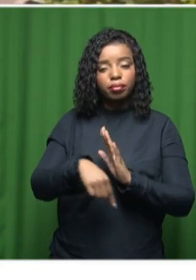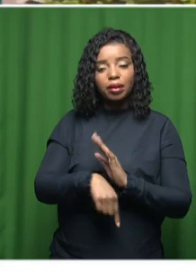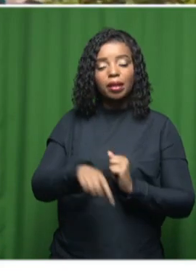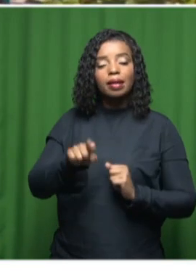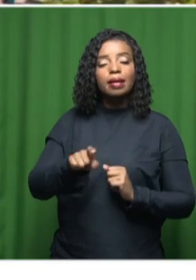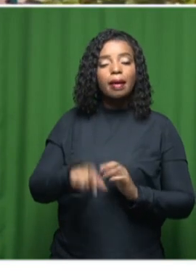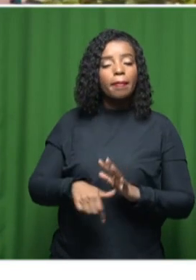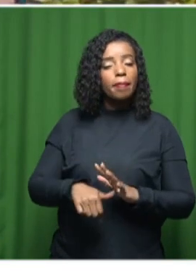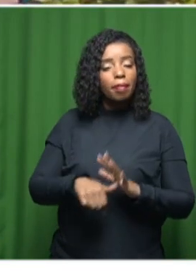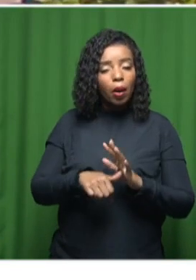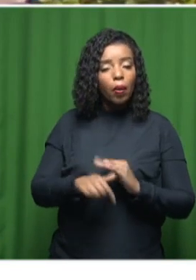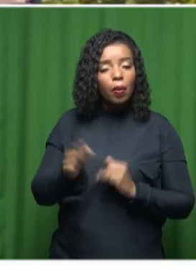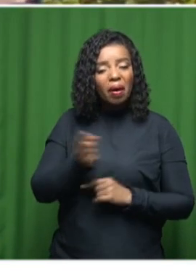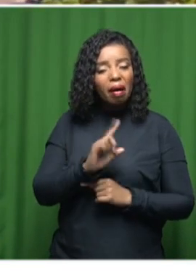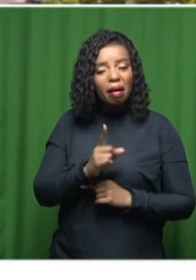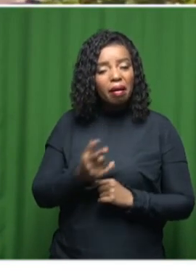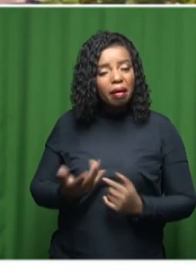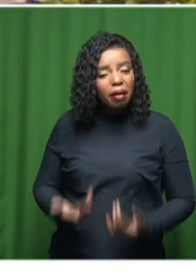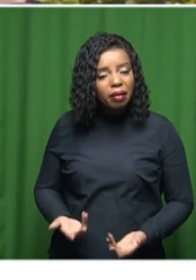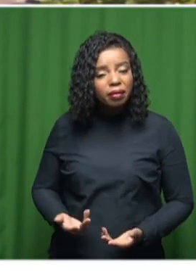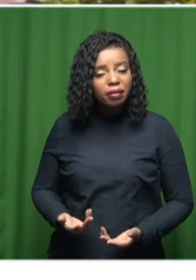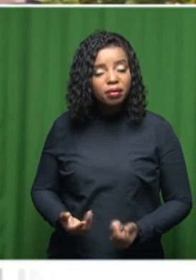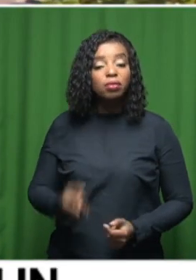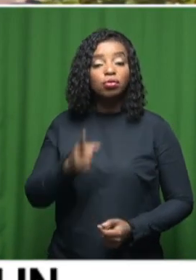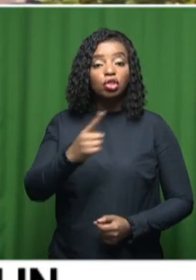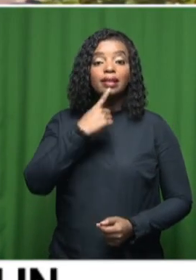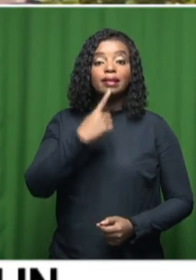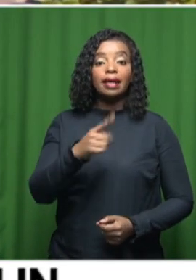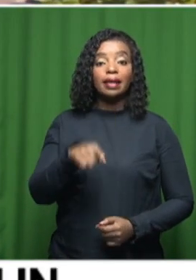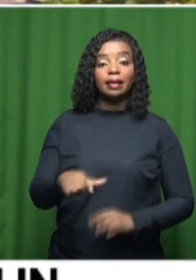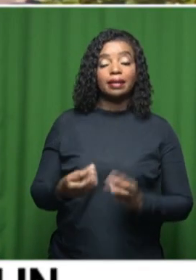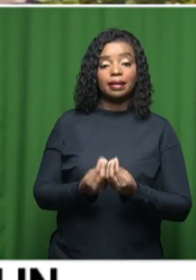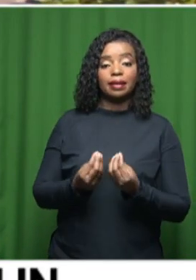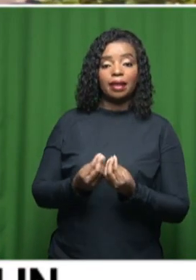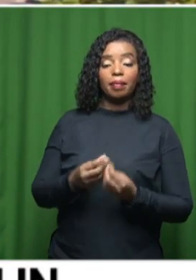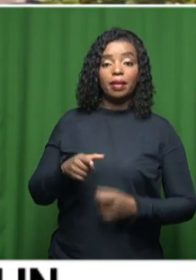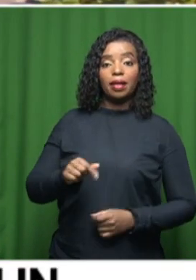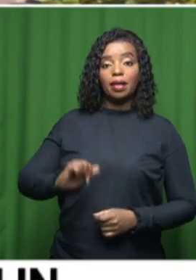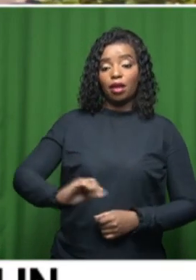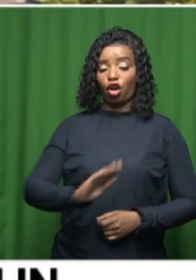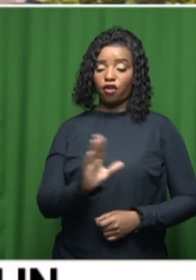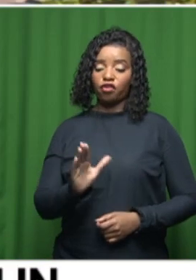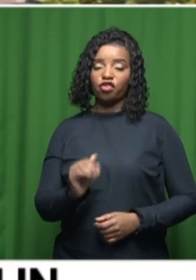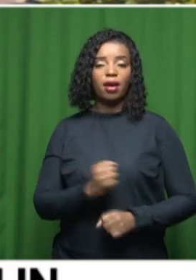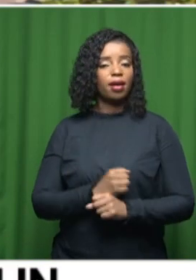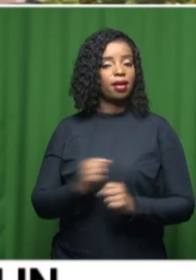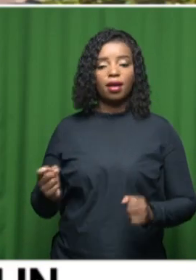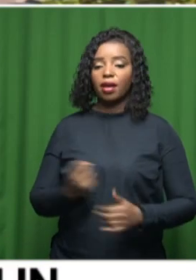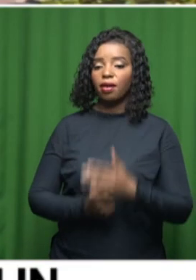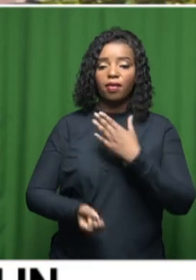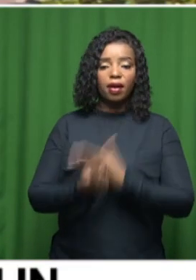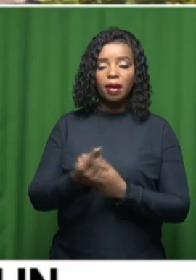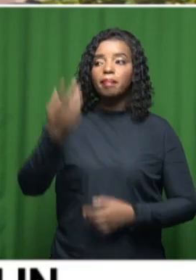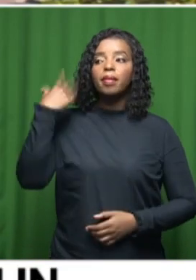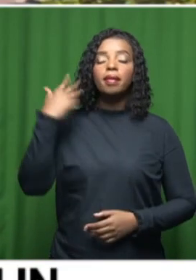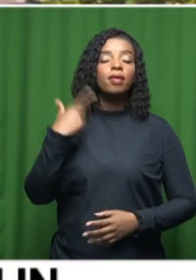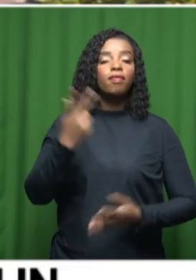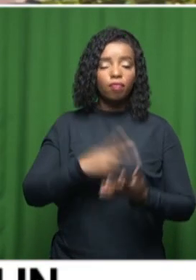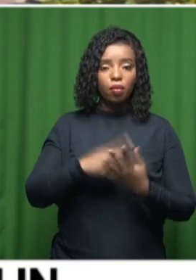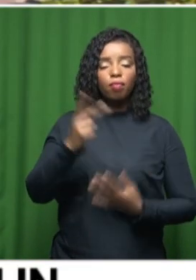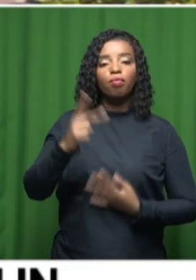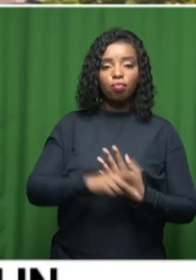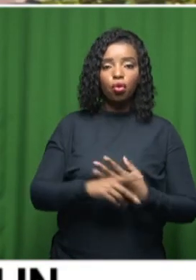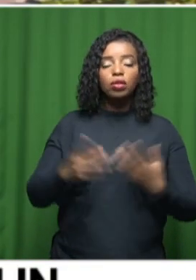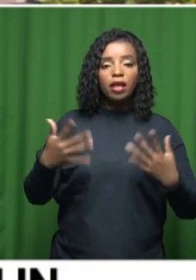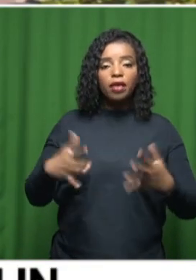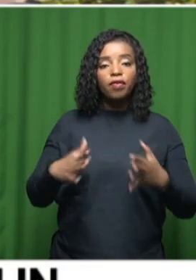important aspects are. As you say, this is something the continent hasn't seen before, a project that was launched by